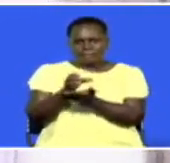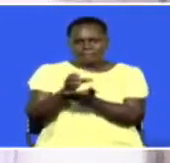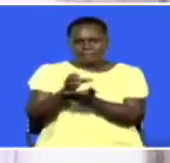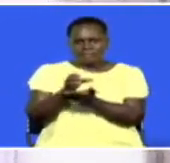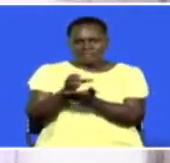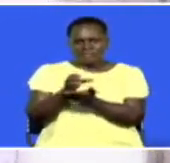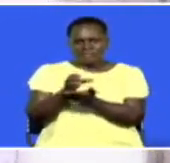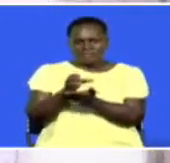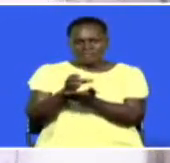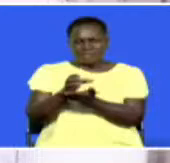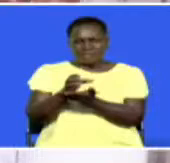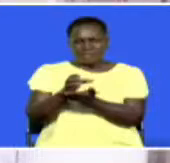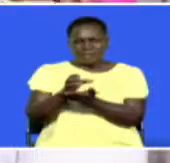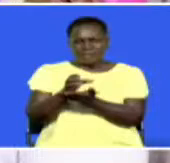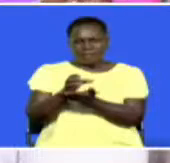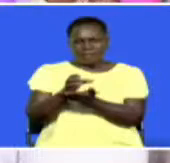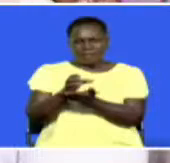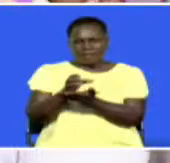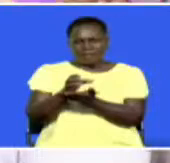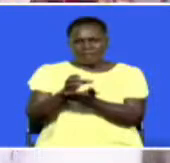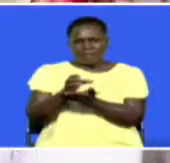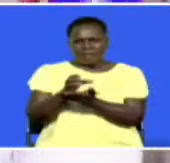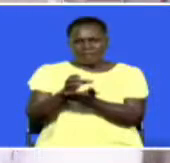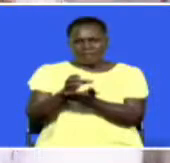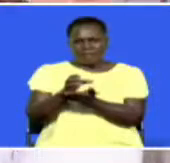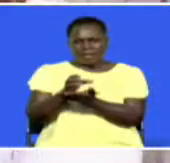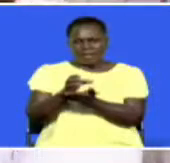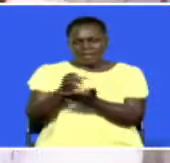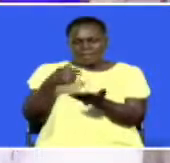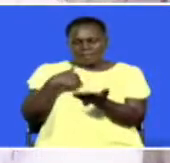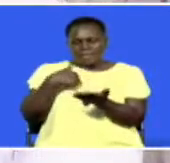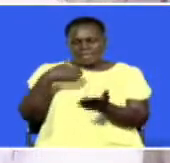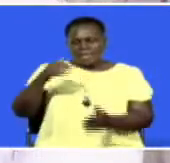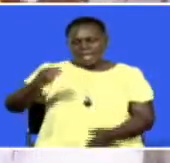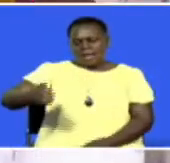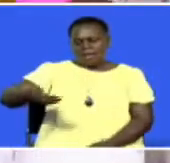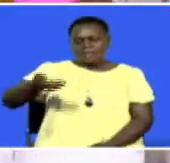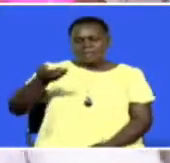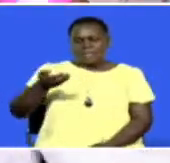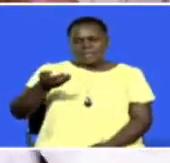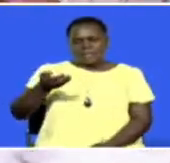for me. And so I'm going to take